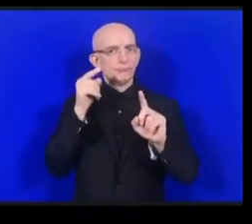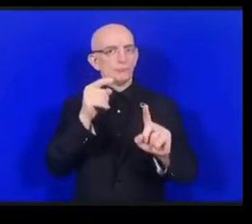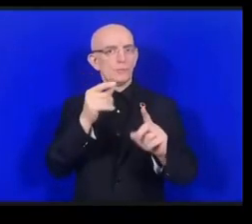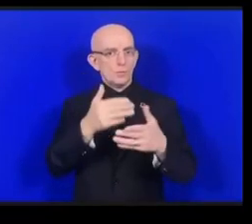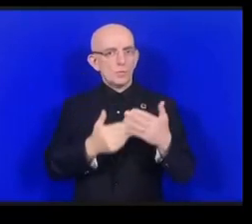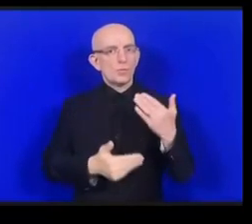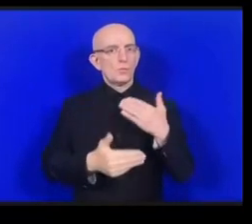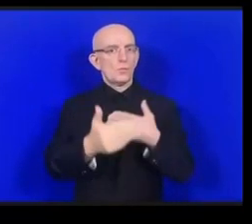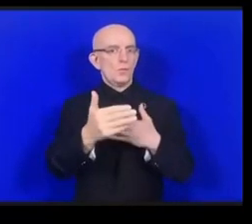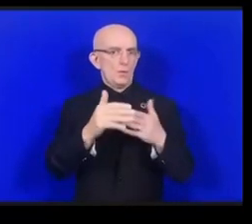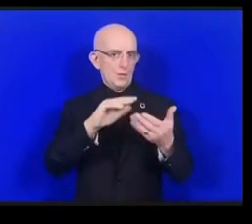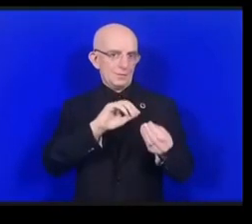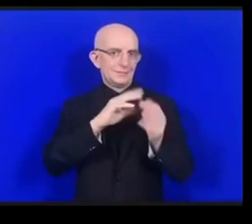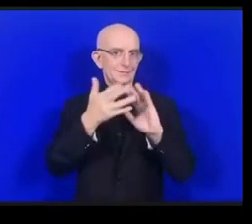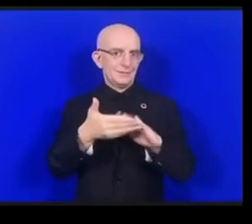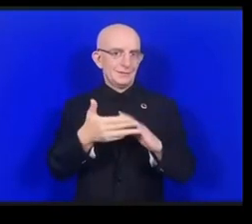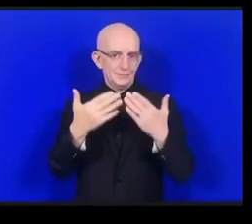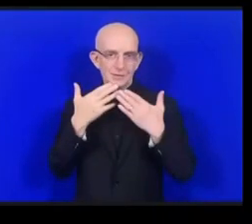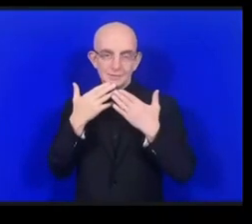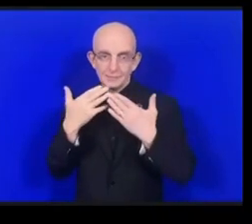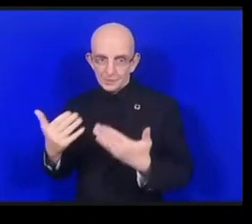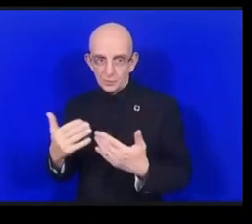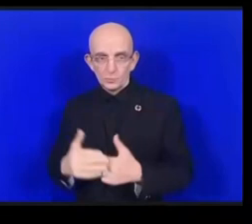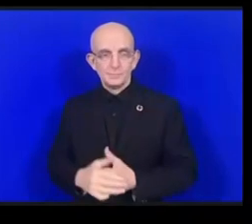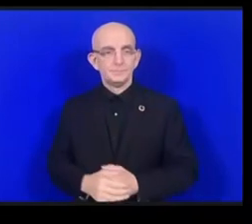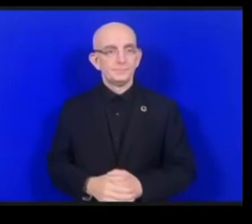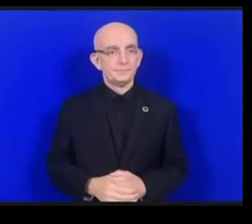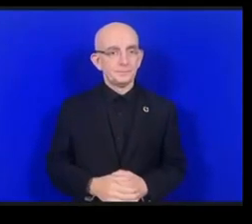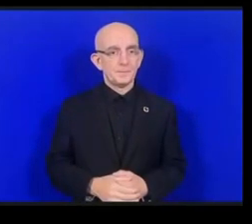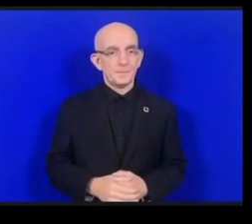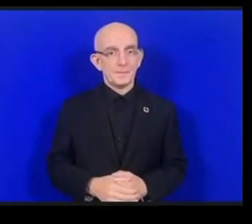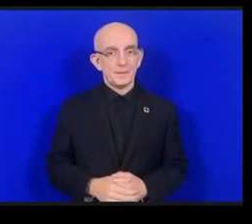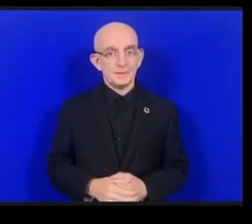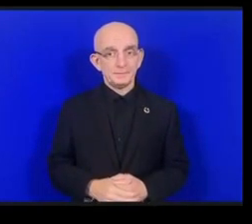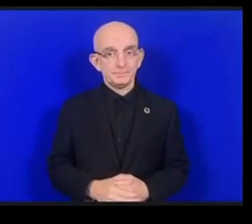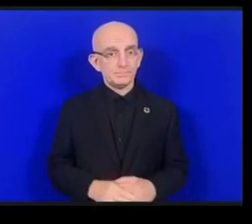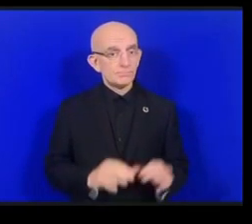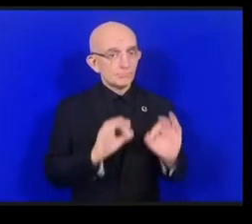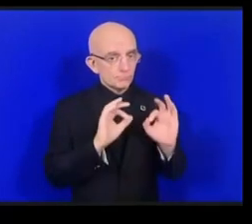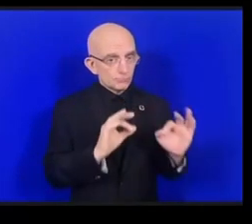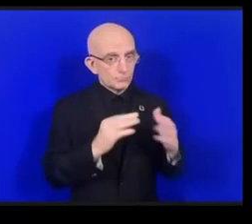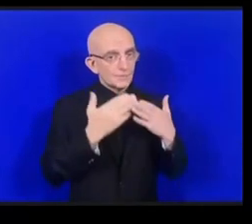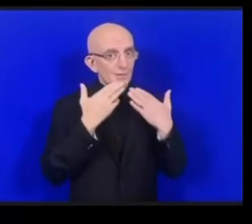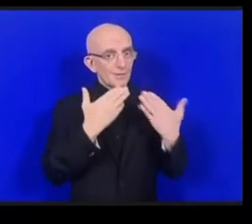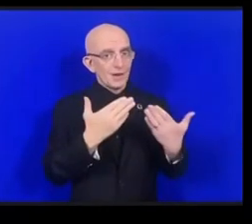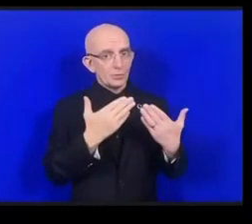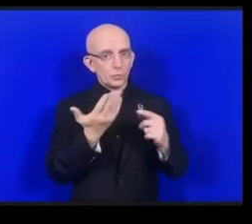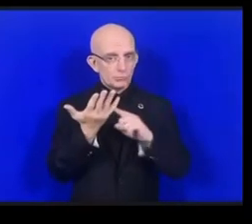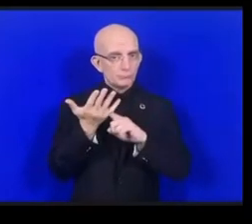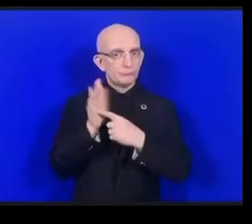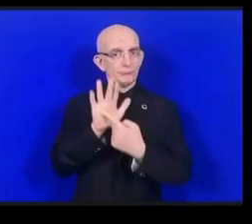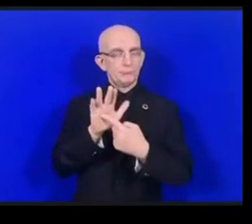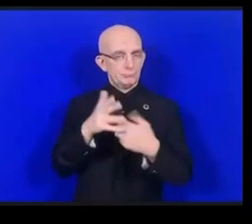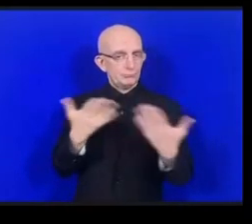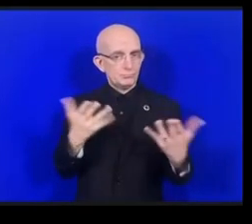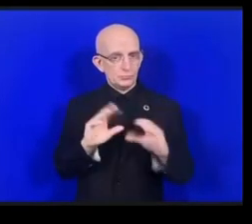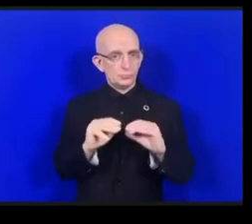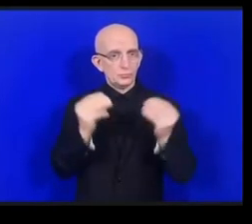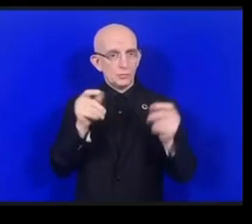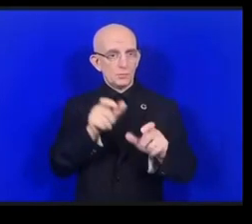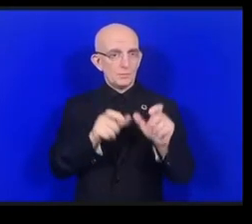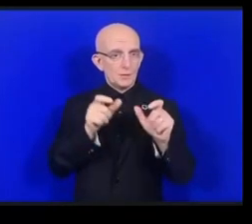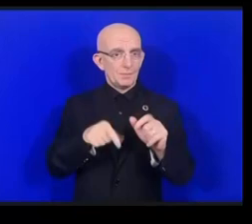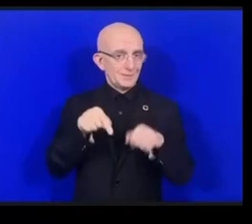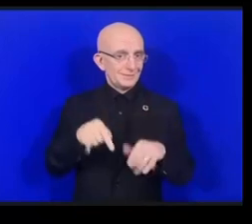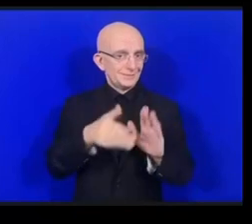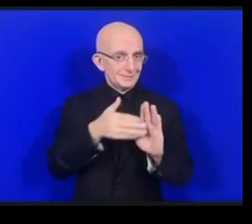you for making the voice of young people heard in this session and for all the aspects that you've addressed